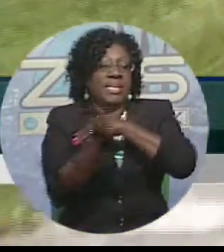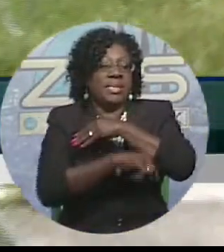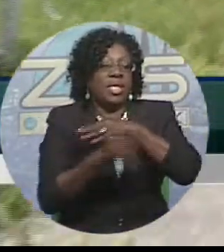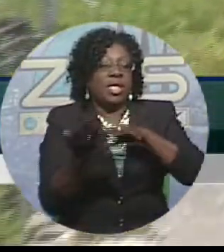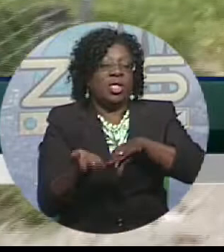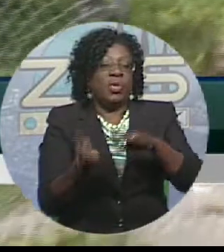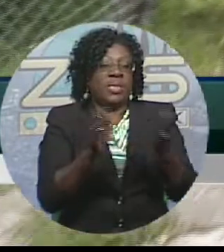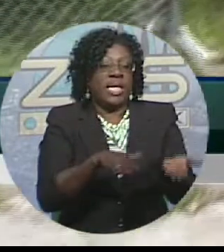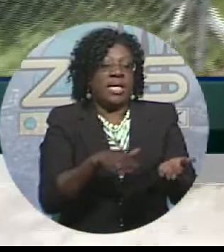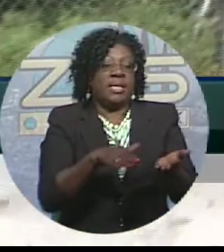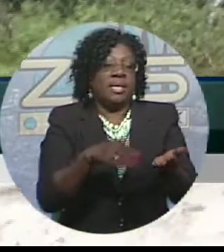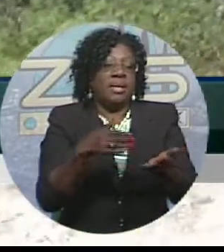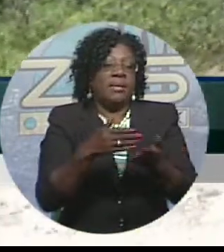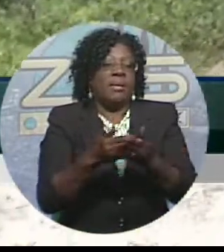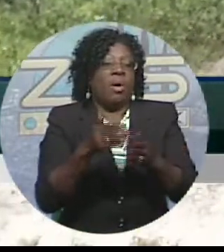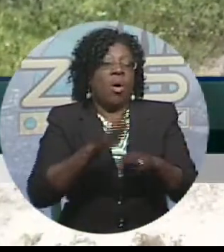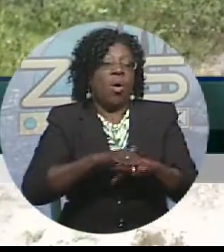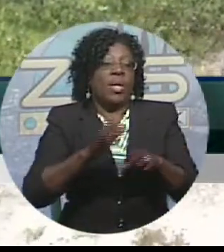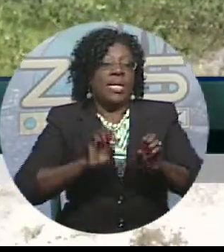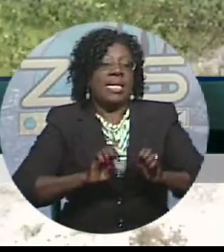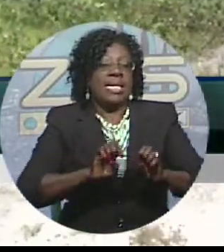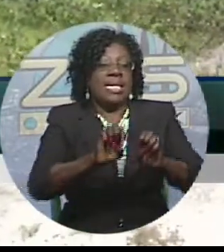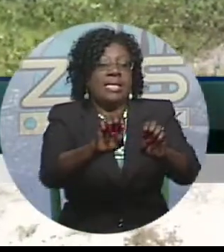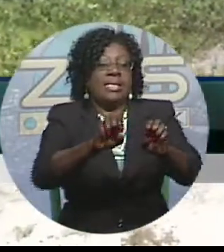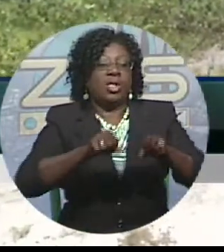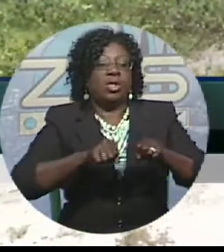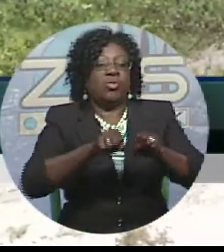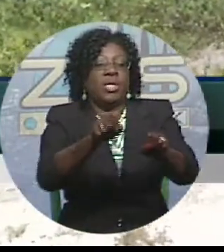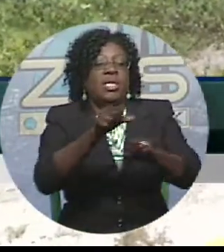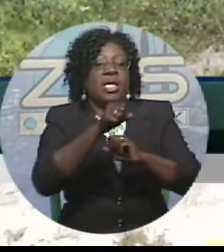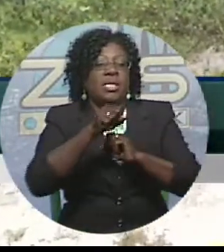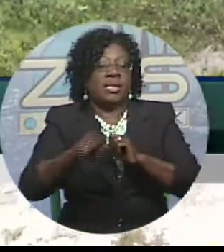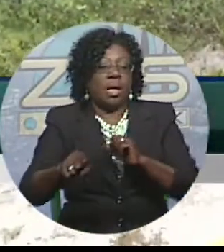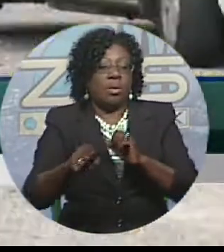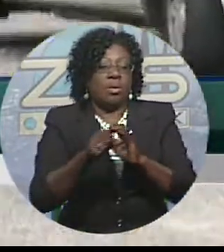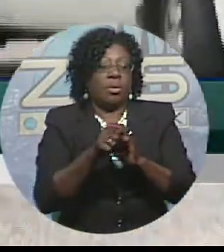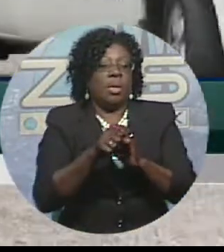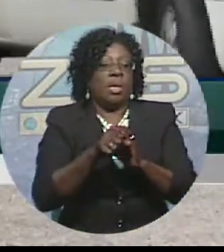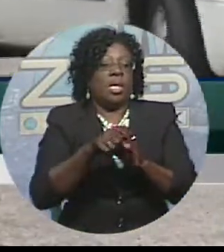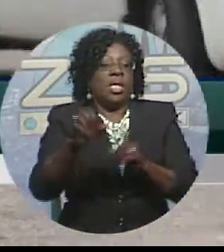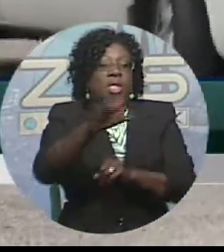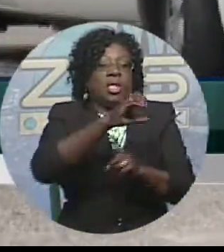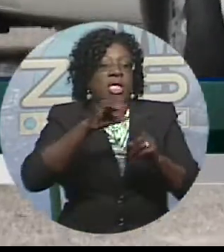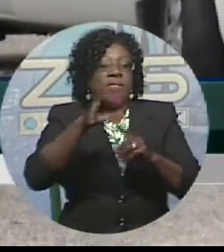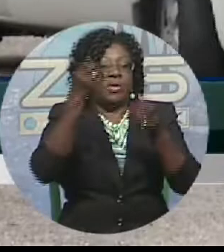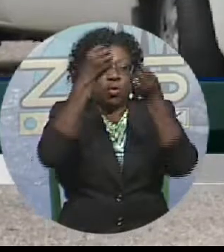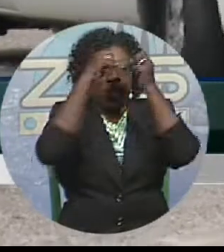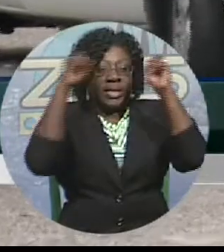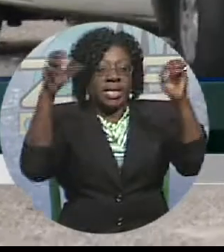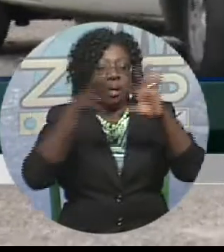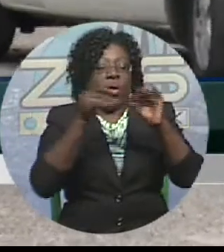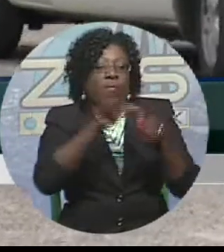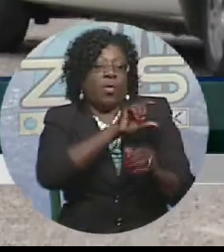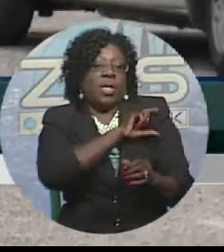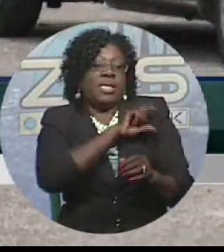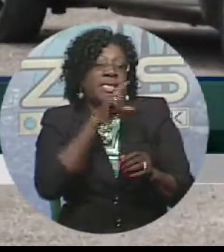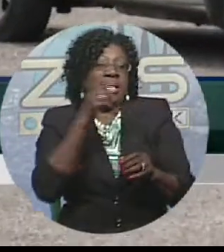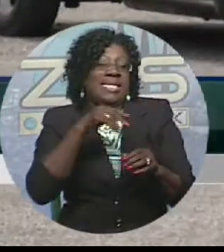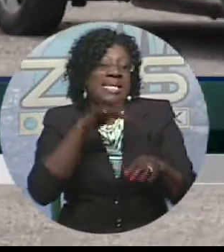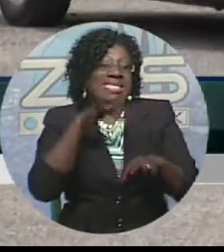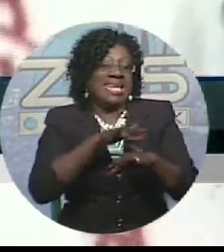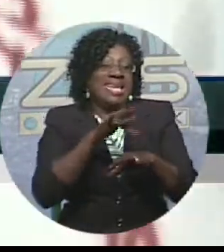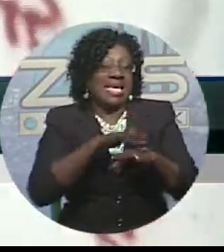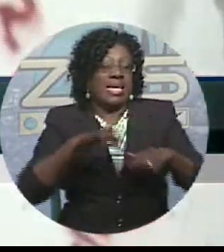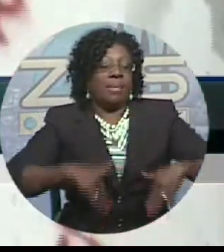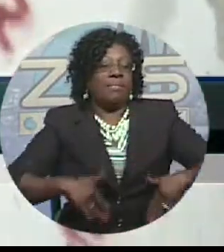apartment behind the Bahamas Public Services Union building on East Street South. Chief Superintendent of Police Paul Rowe says the victim's naked body